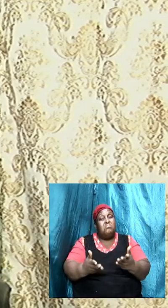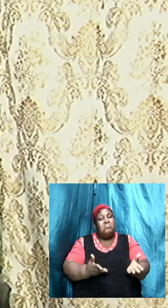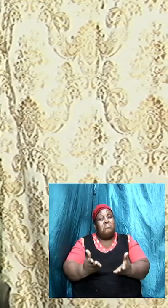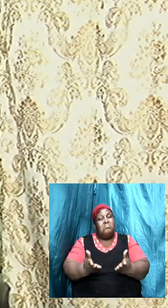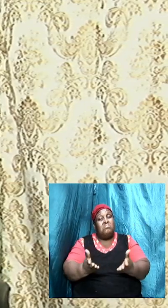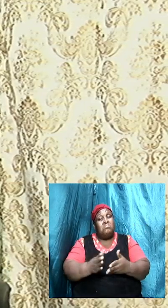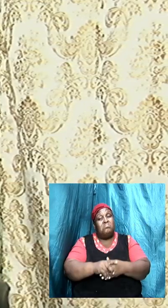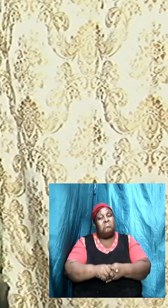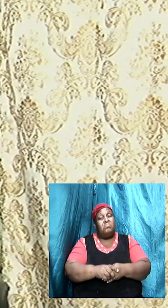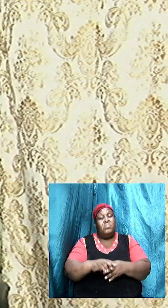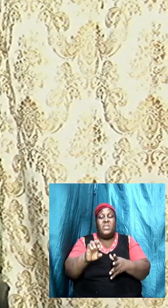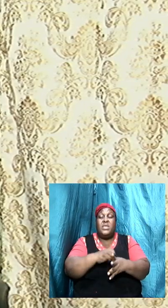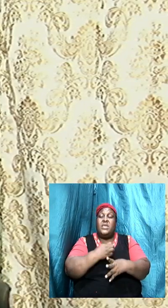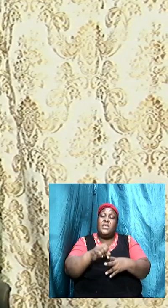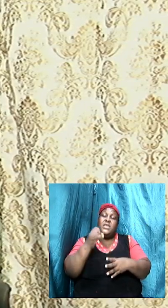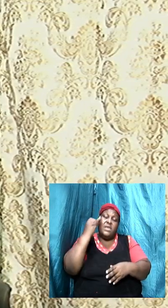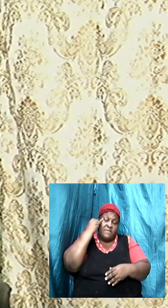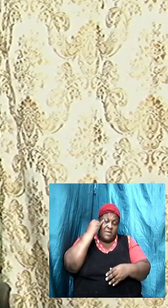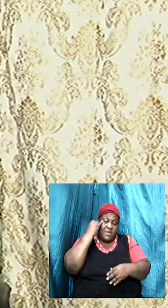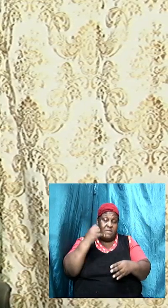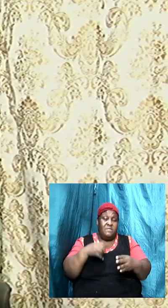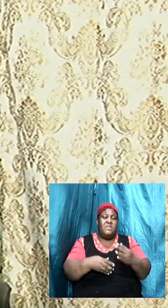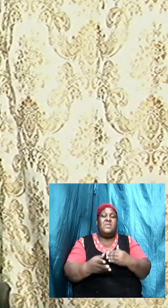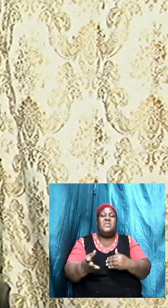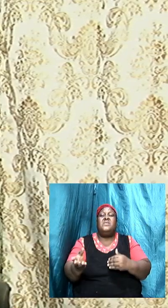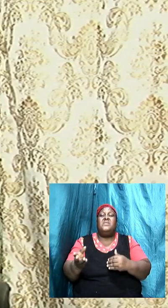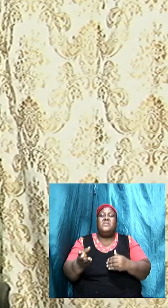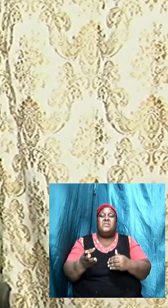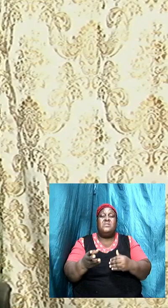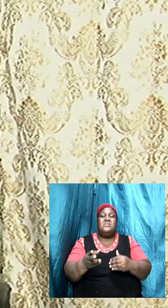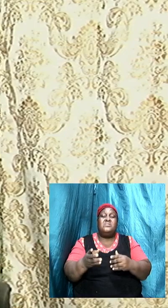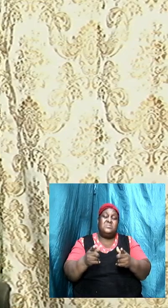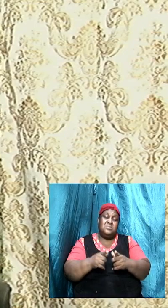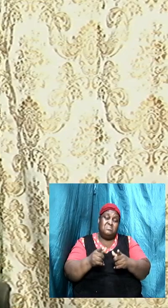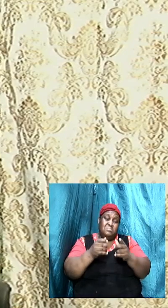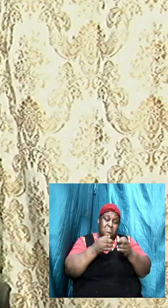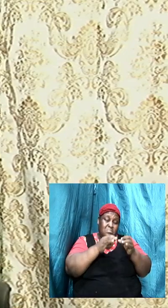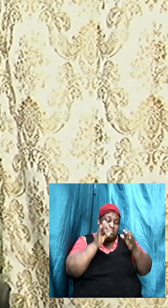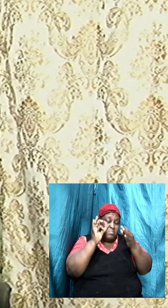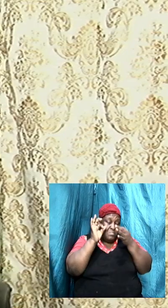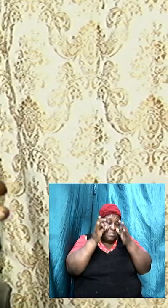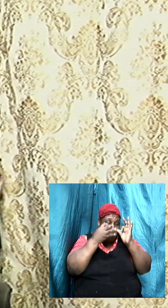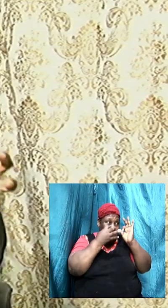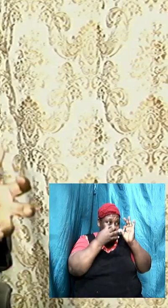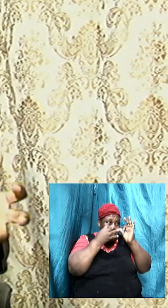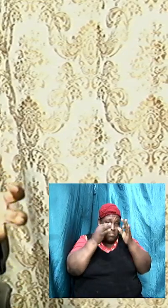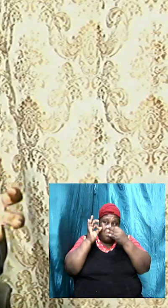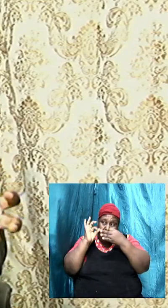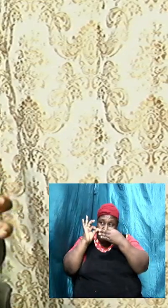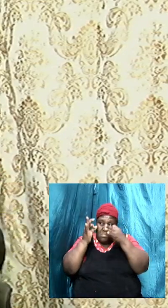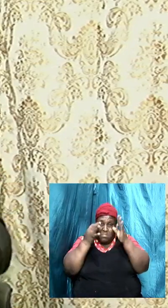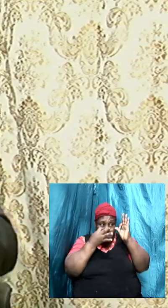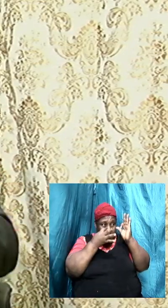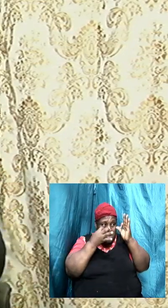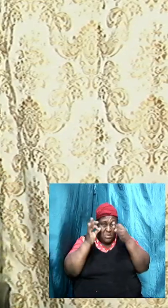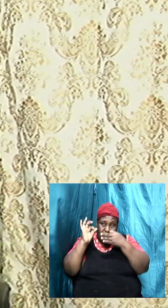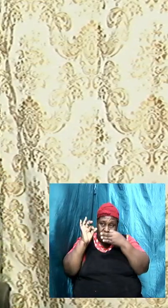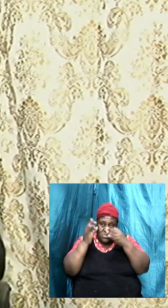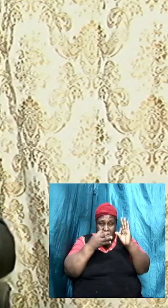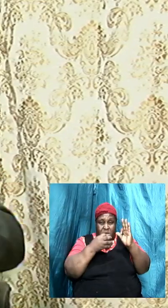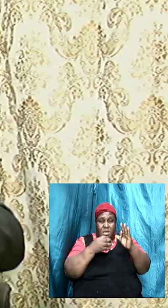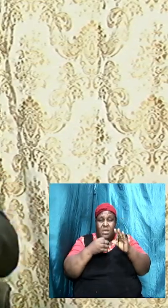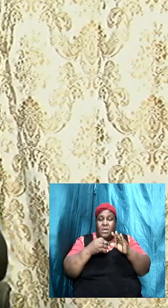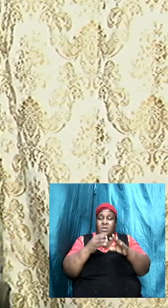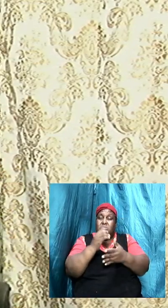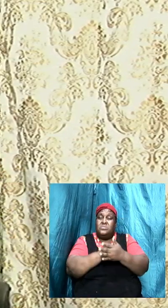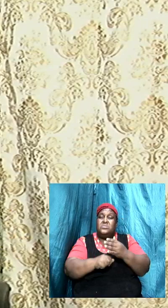So even if there is a little bit distraction, you kind of have something that forces you to come out to church. And